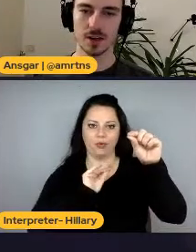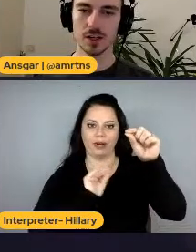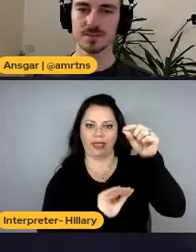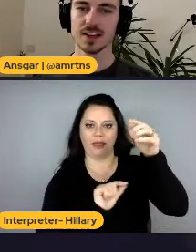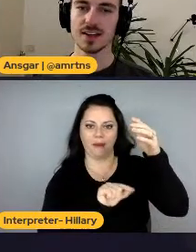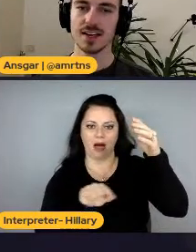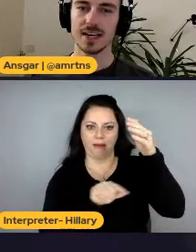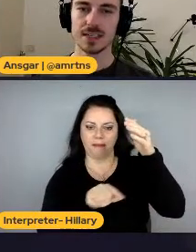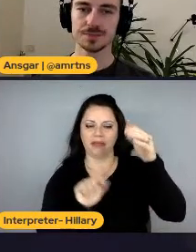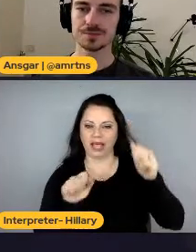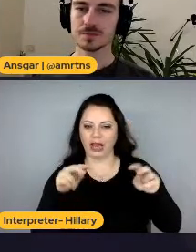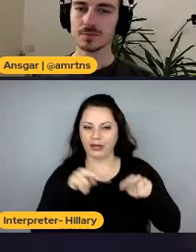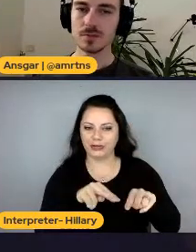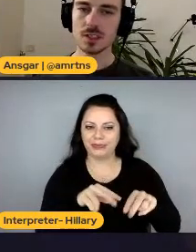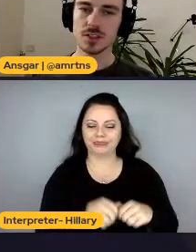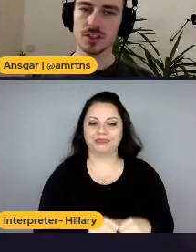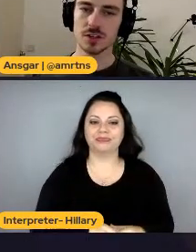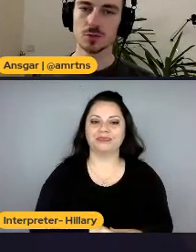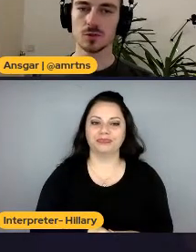quick look.